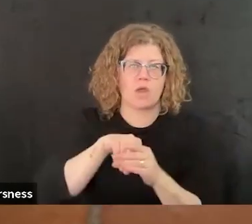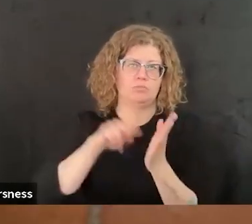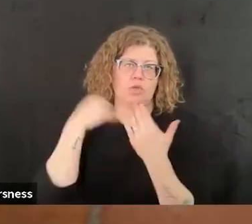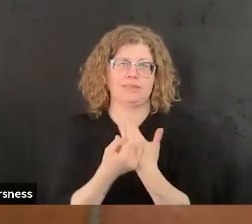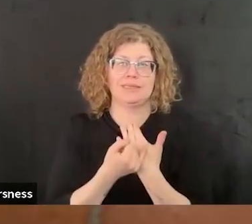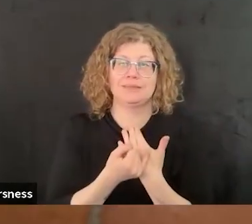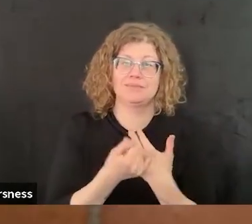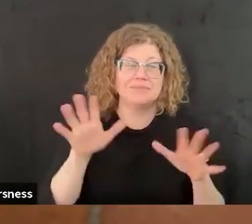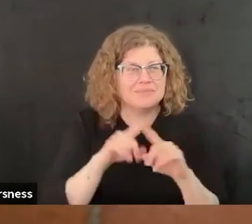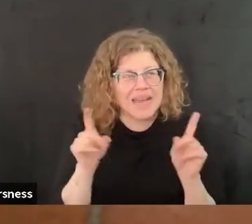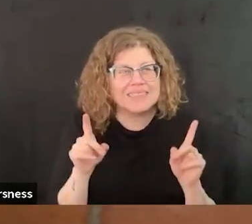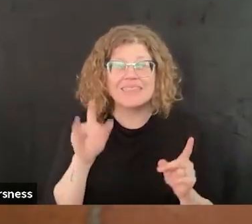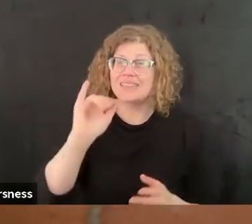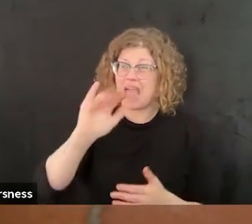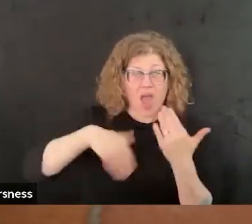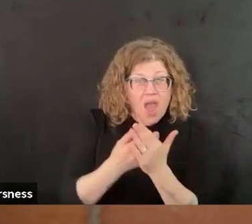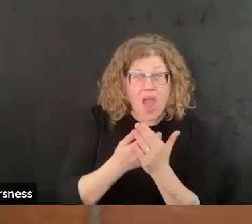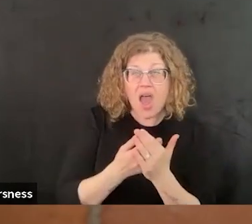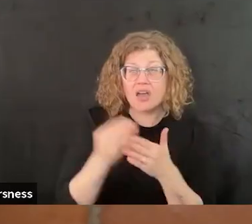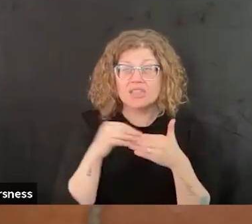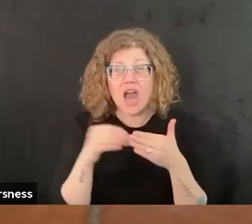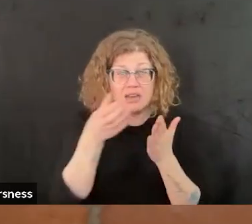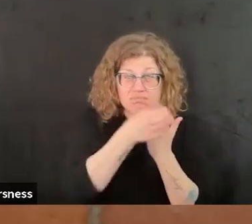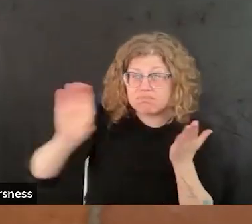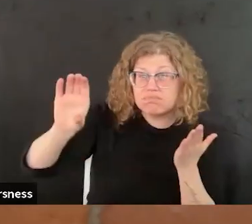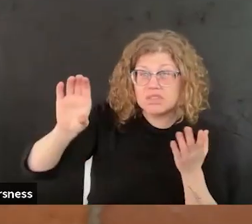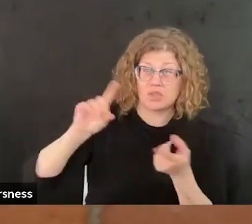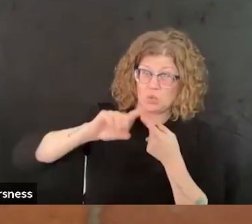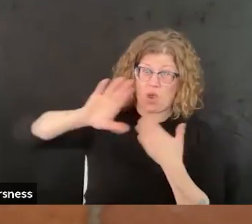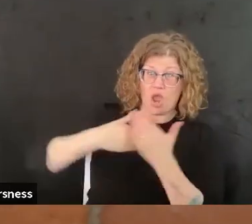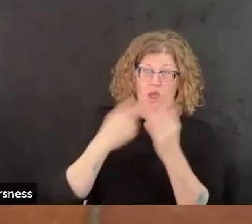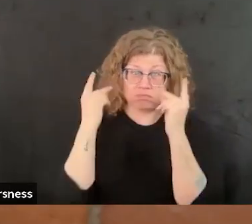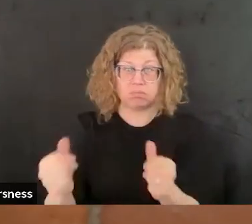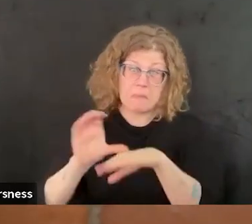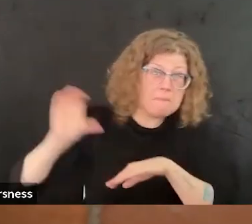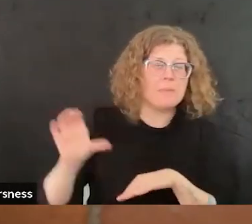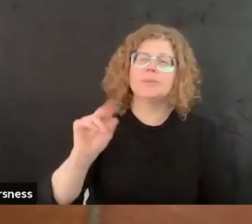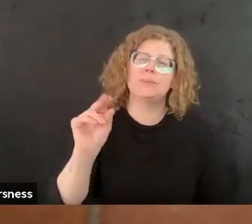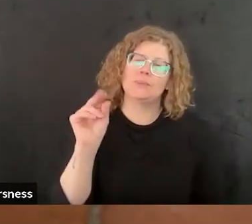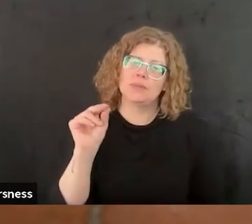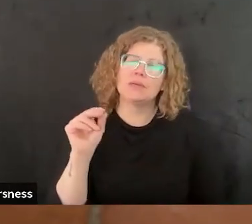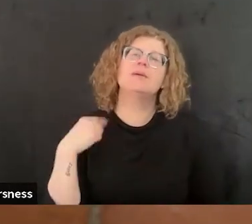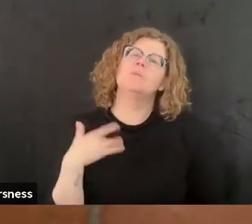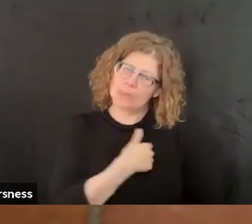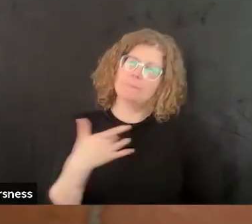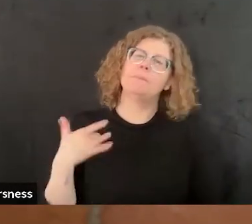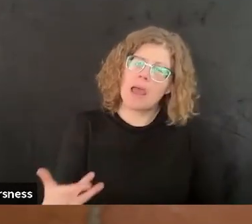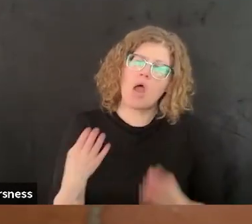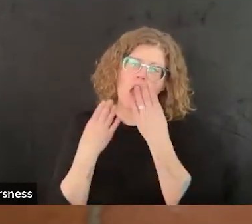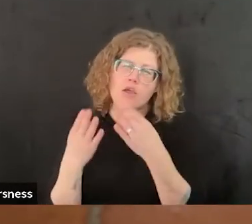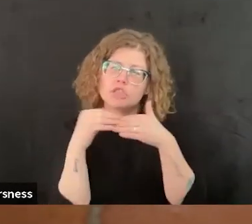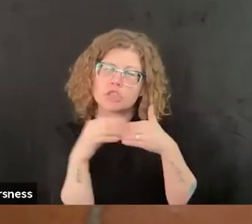whole. But it's not best practice to deliver that entire amount of money to the artist up front. What we do is we deliver that